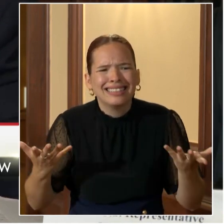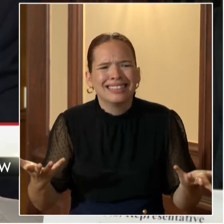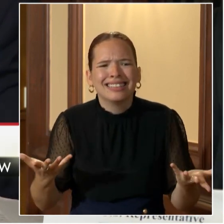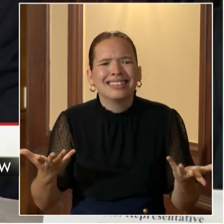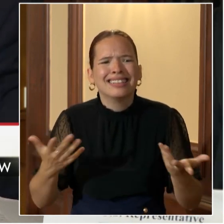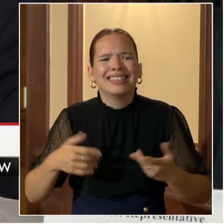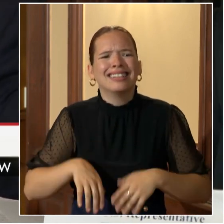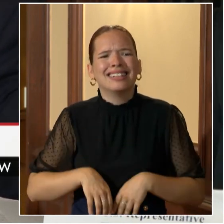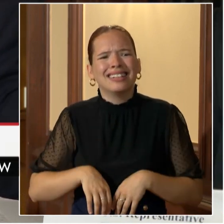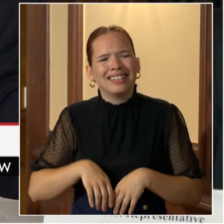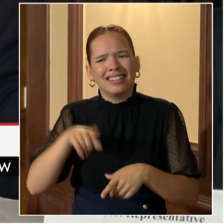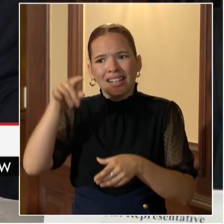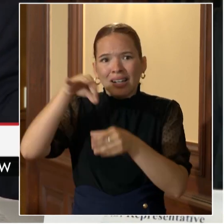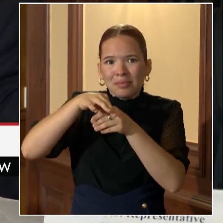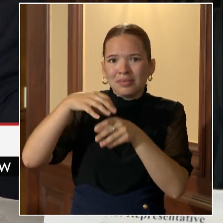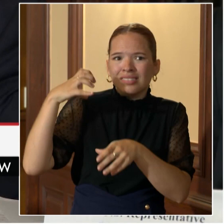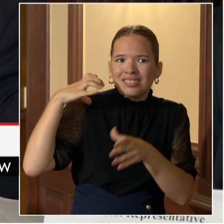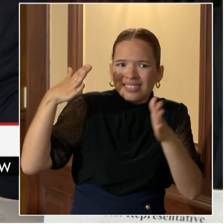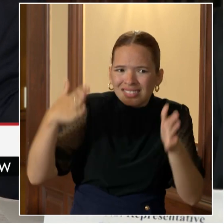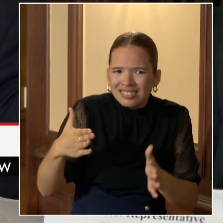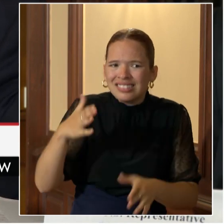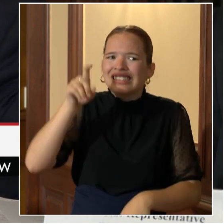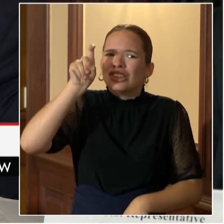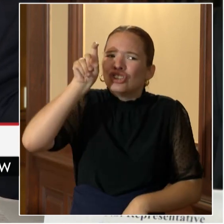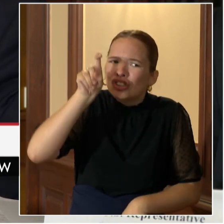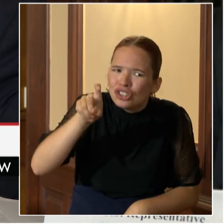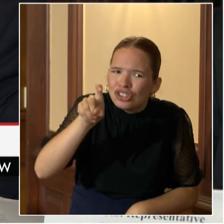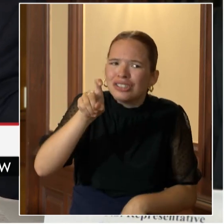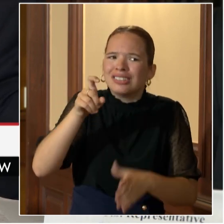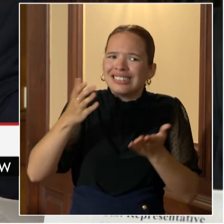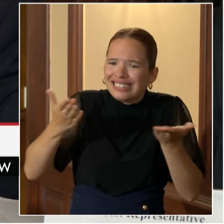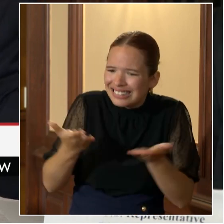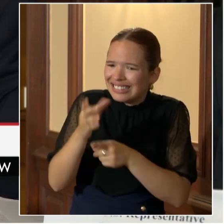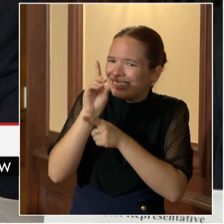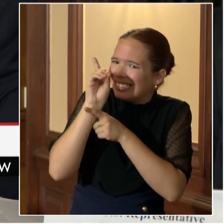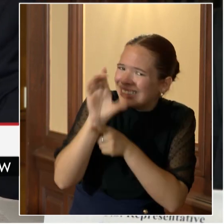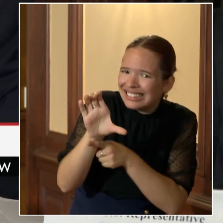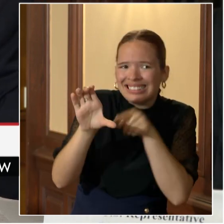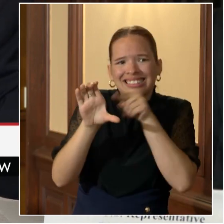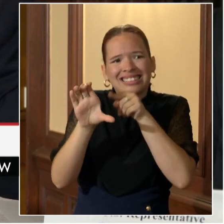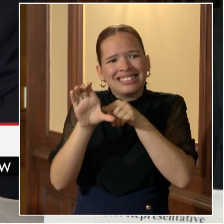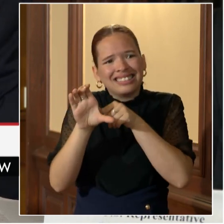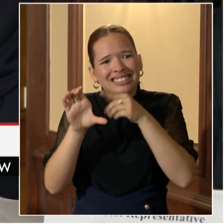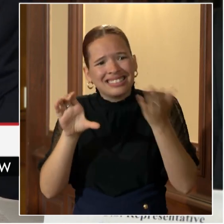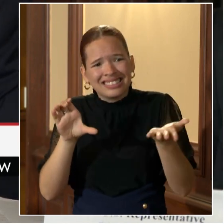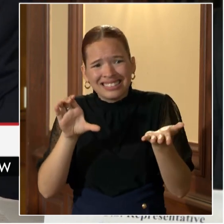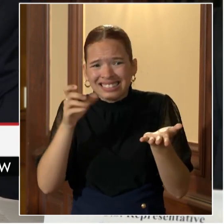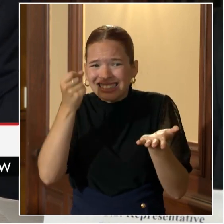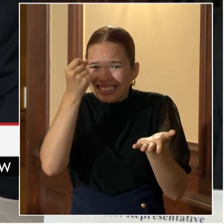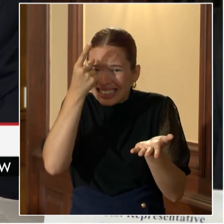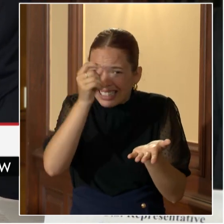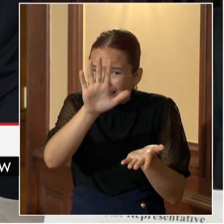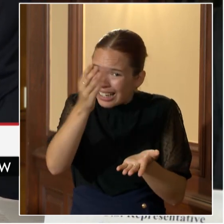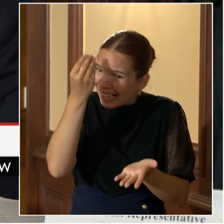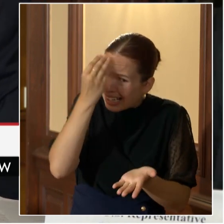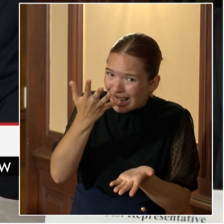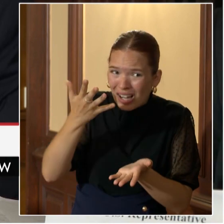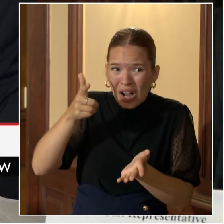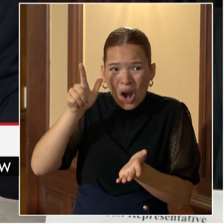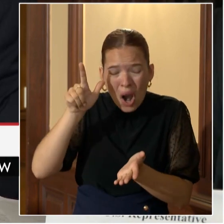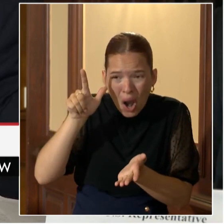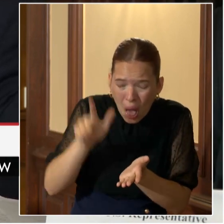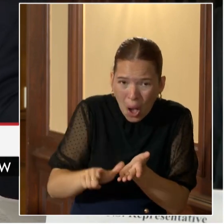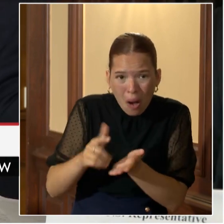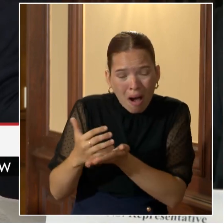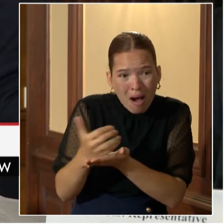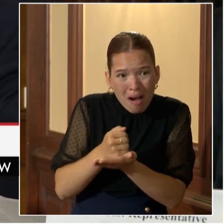are formed into a commission, and we are the lowest funded agency in a district government.